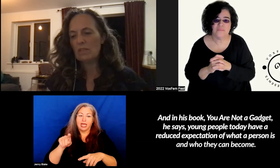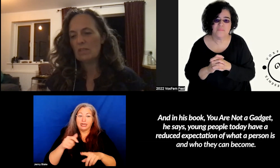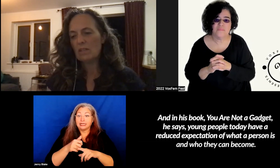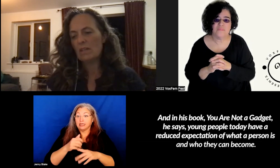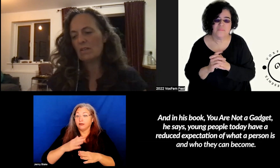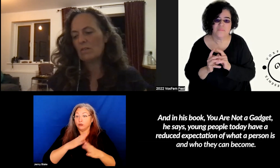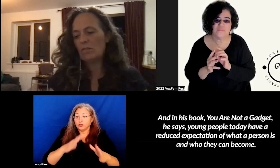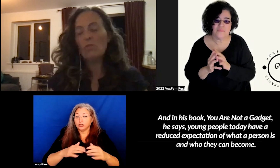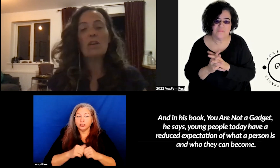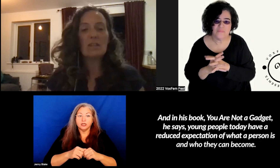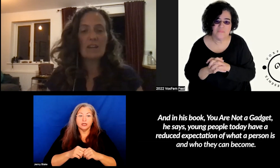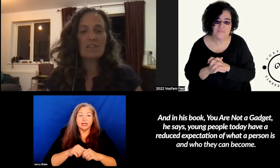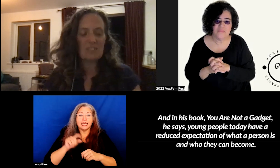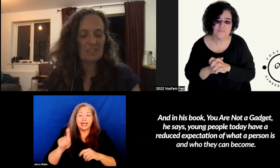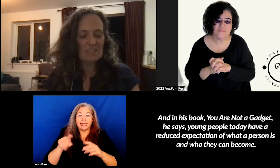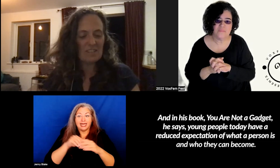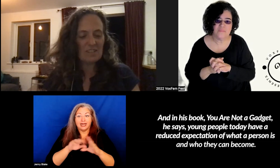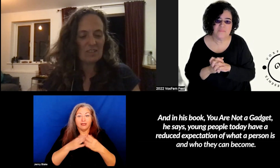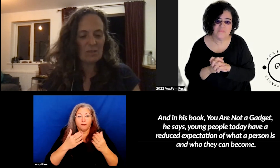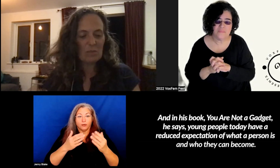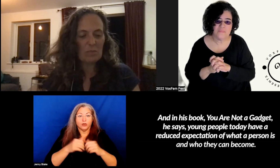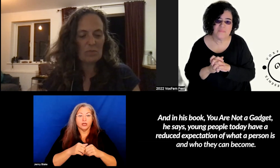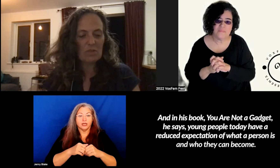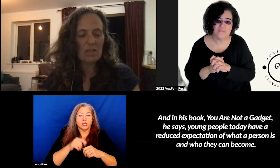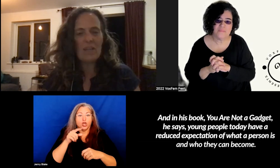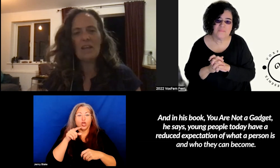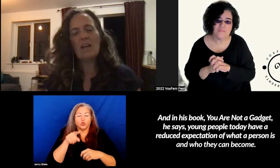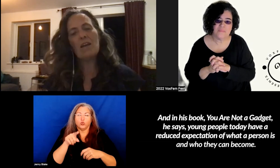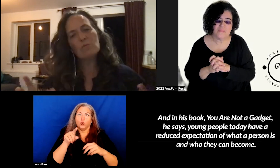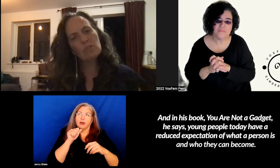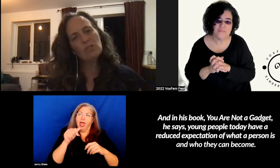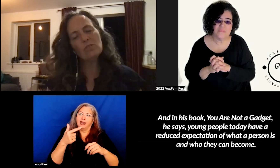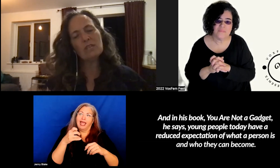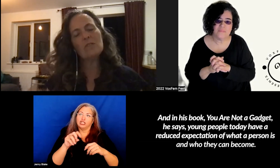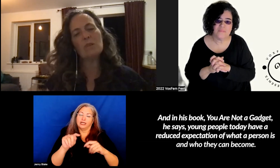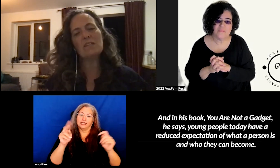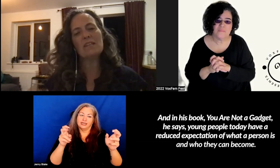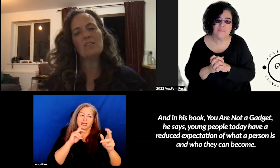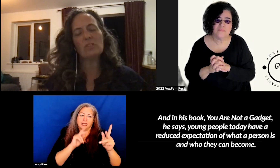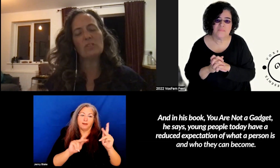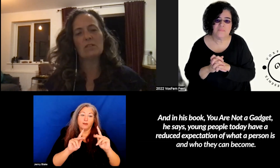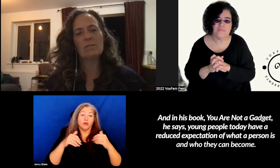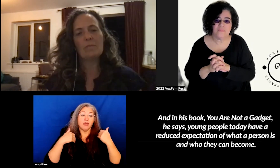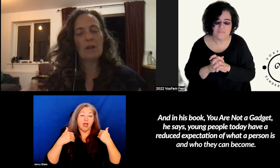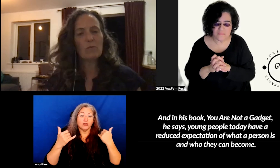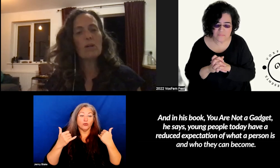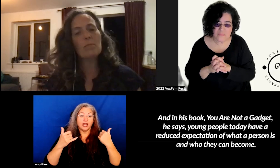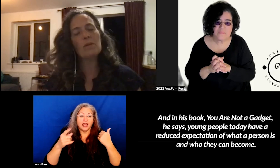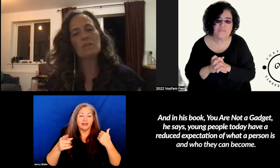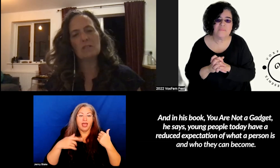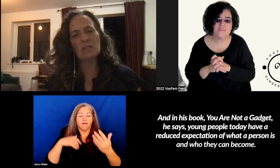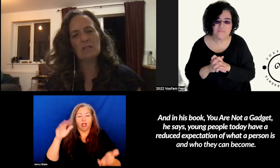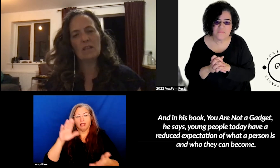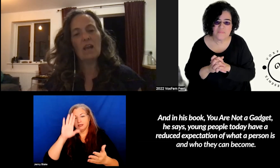book, You Are Not a Gadget, he says young people today have a reduced expectation of what